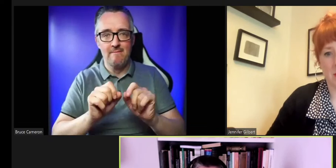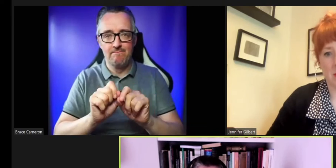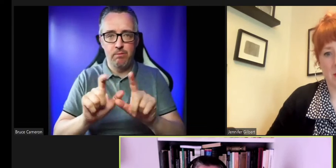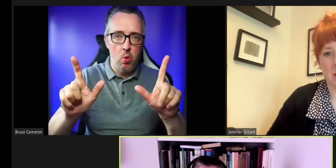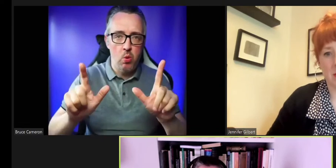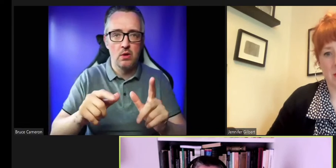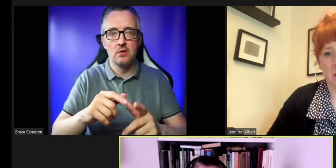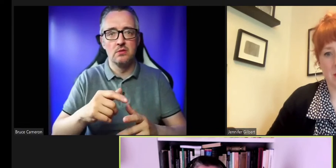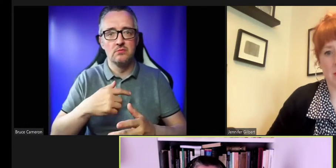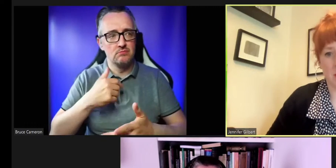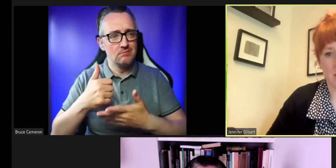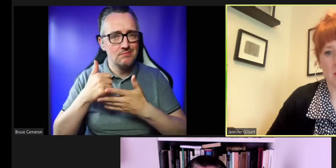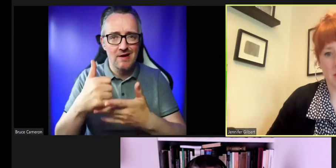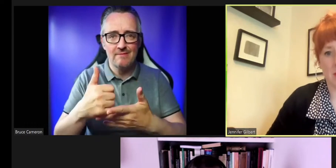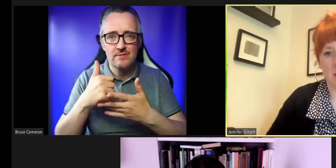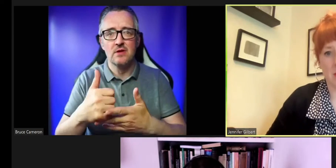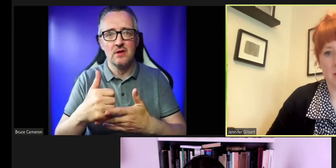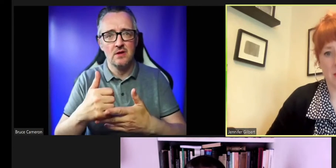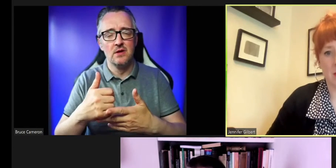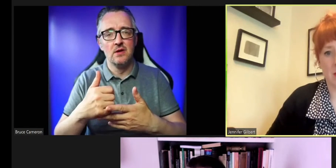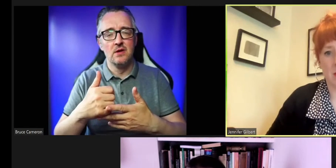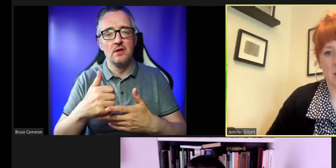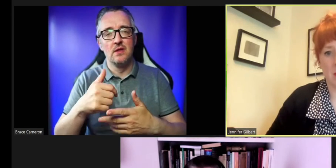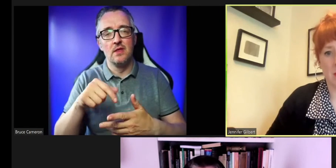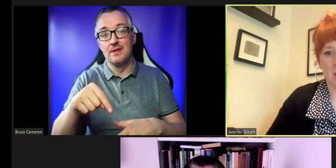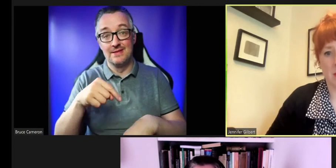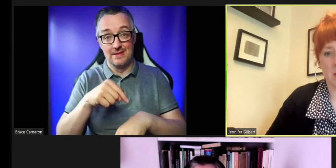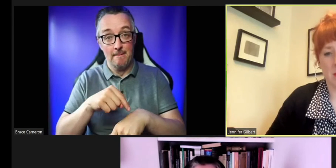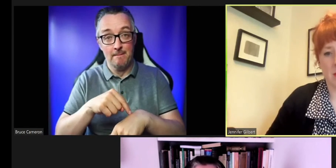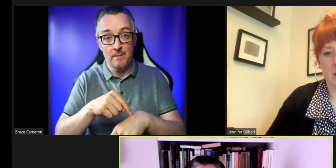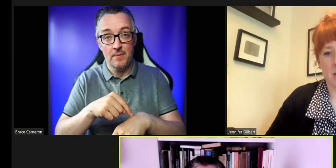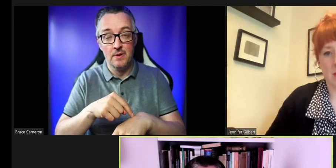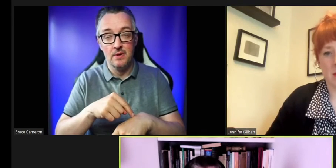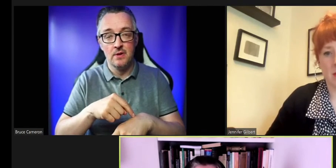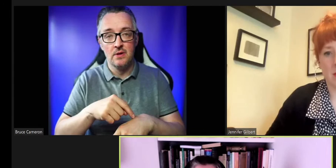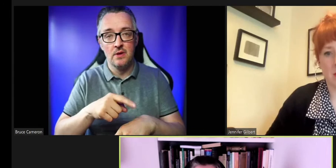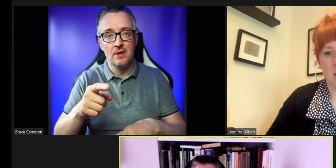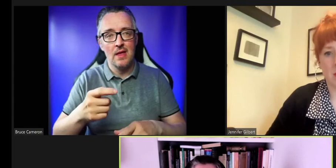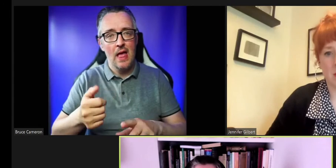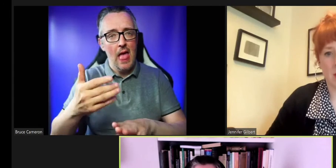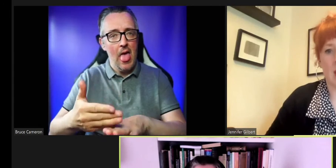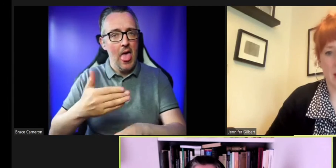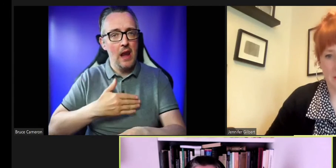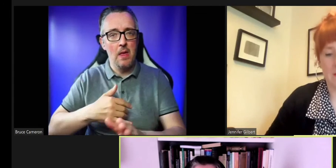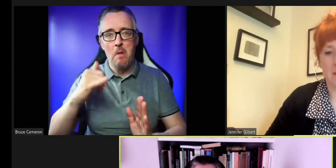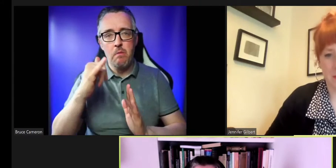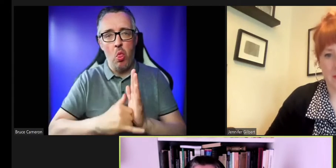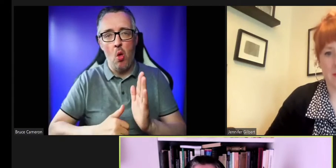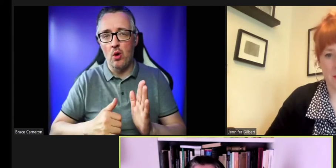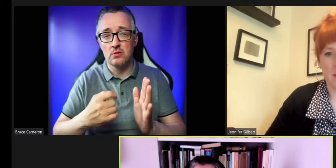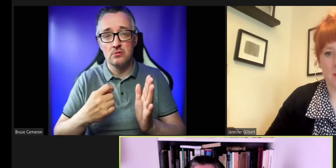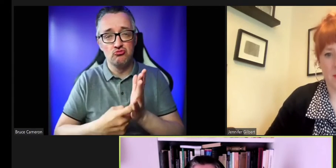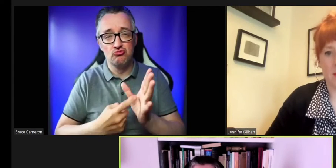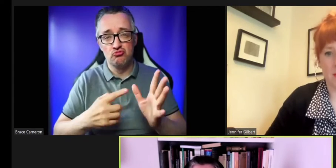know, advocating. Mm-hmm. And I was sort of very, very, you know, some of those early blogs are very raw and very